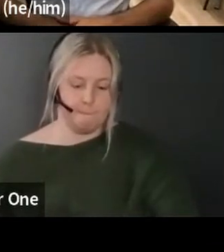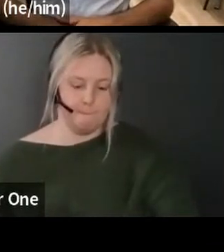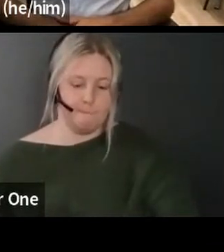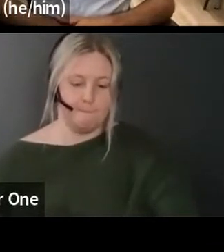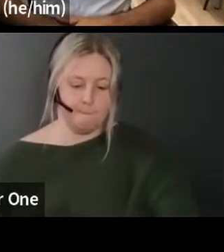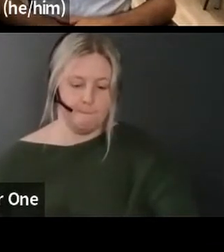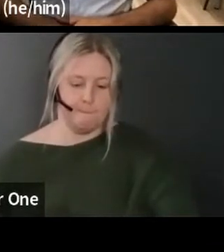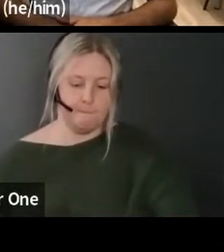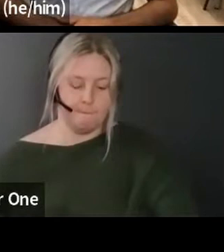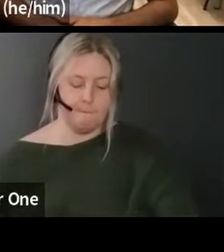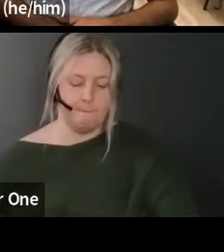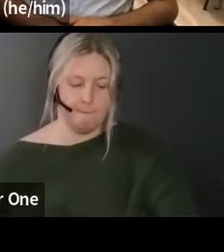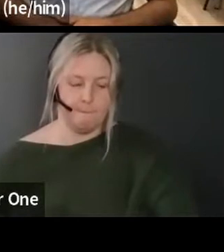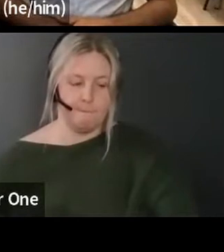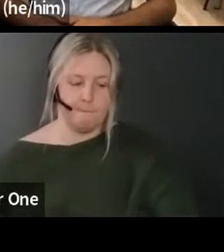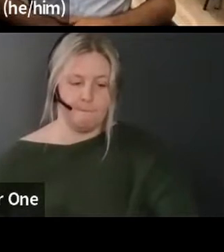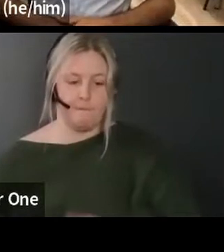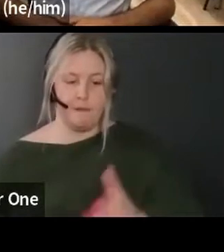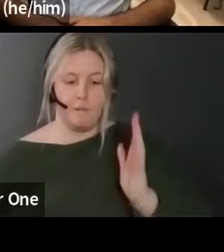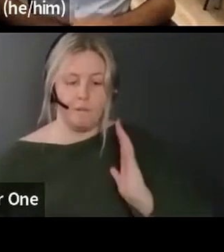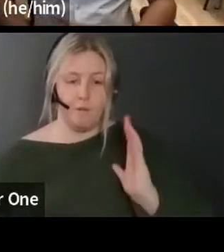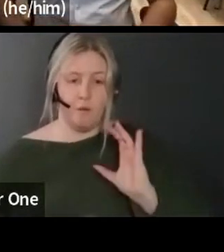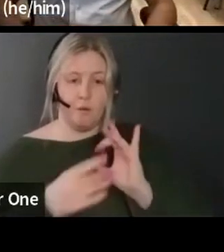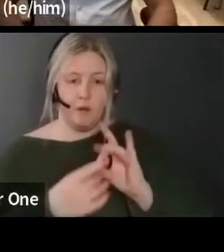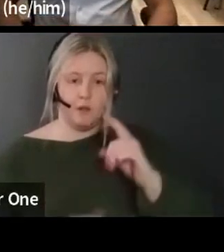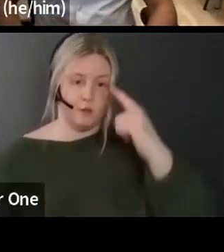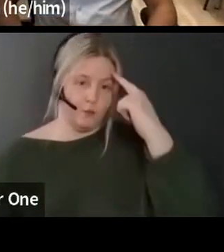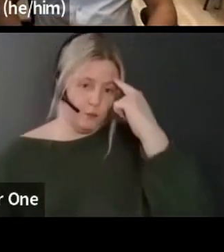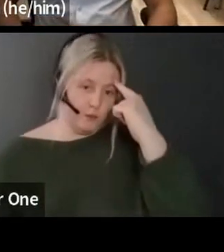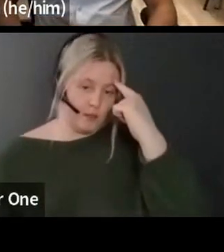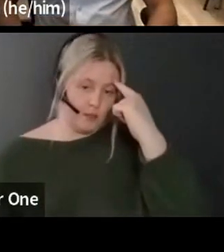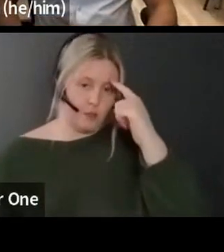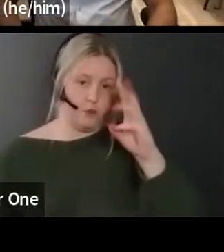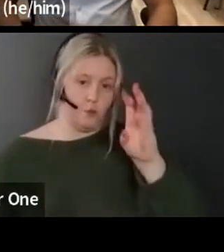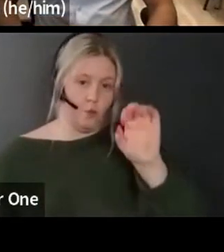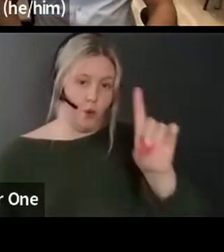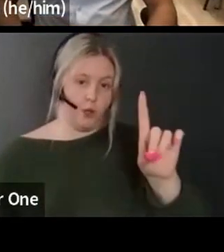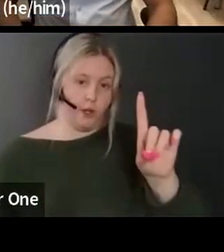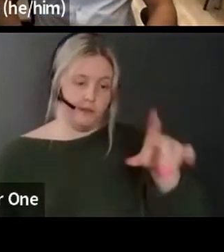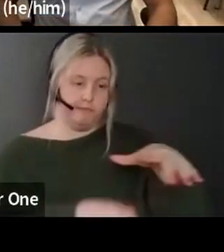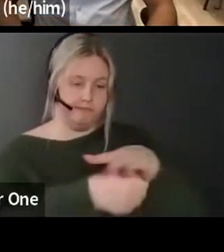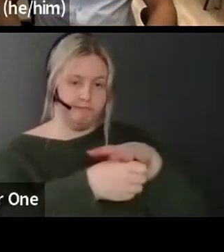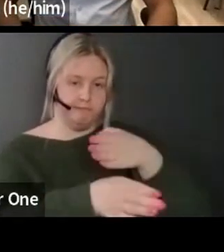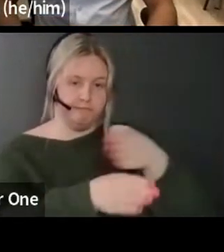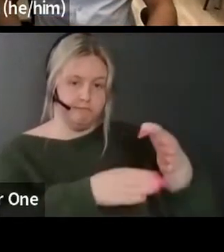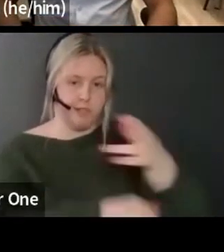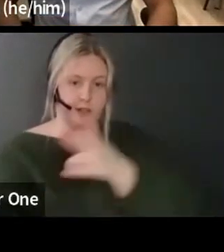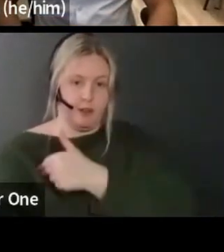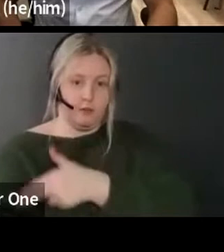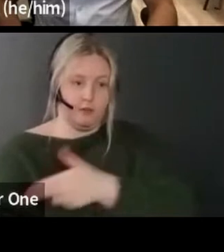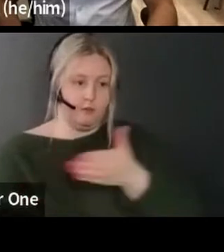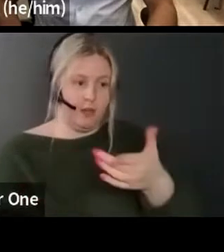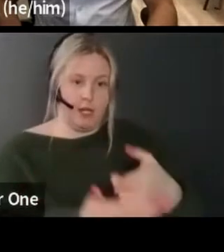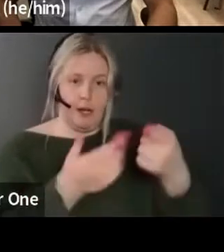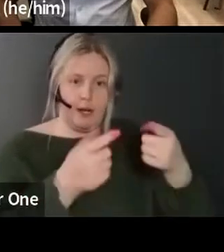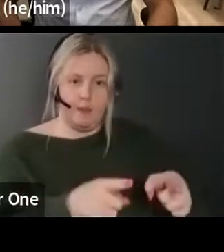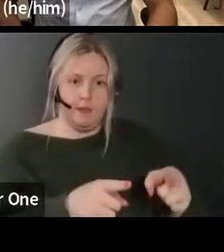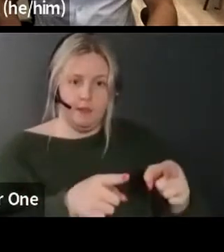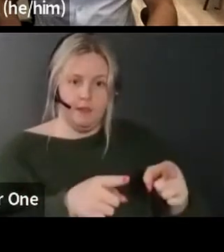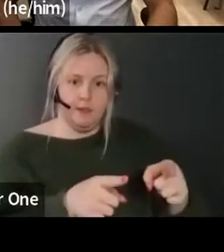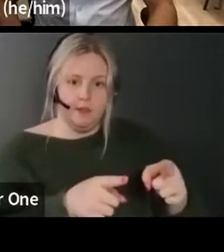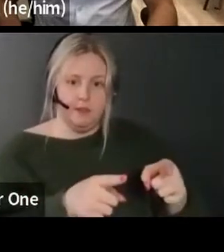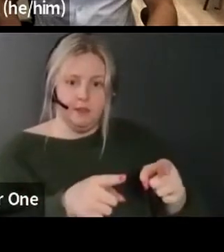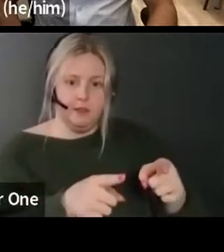mental wards and hospitals, mental wards. What happened with that? After that,